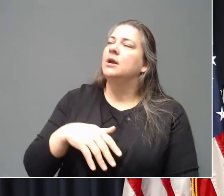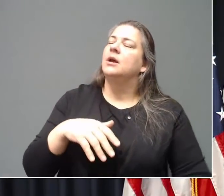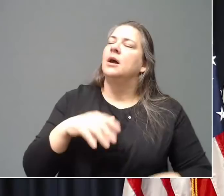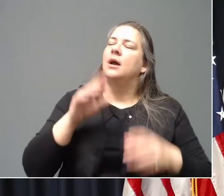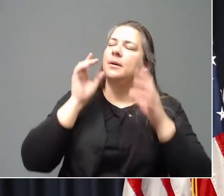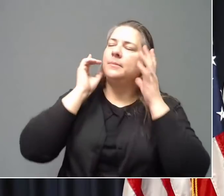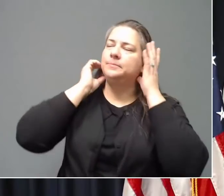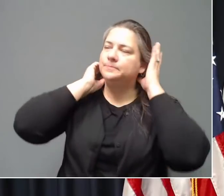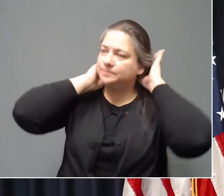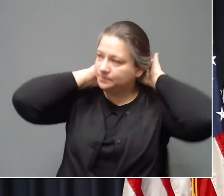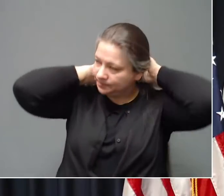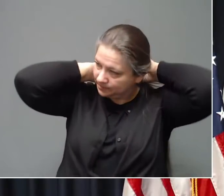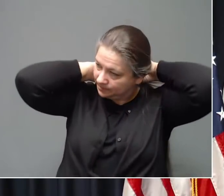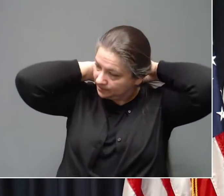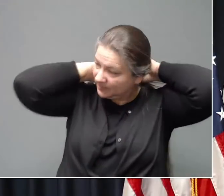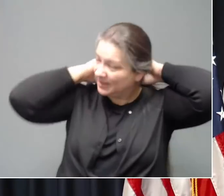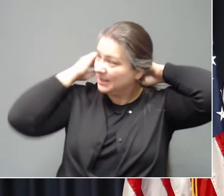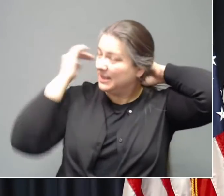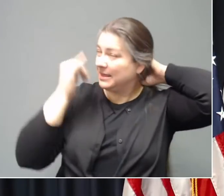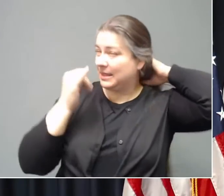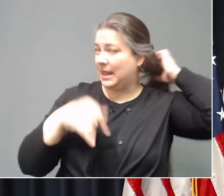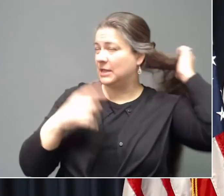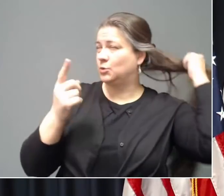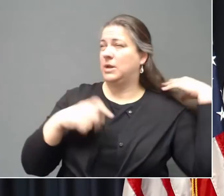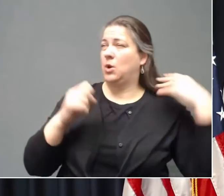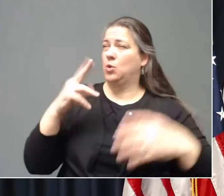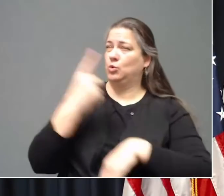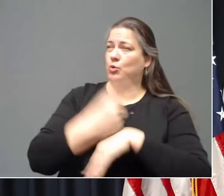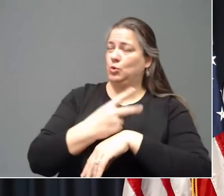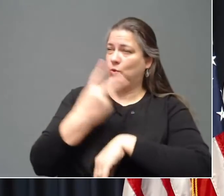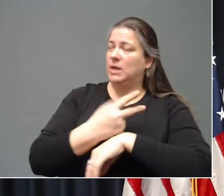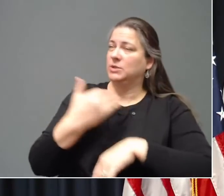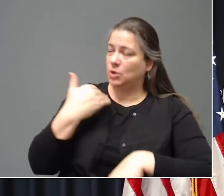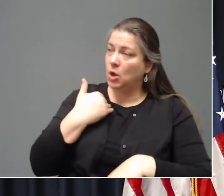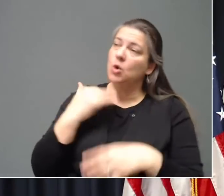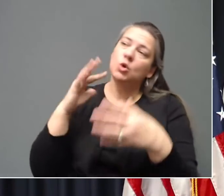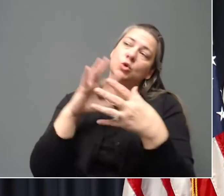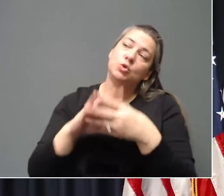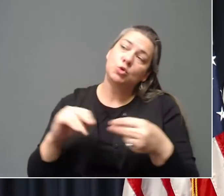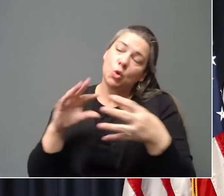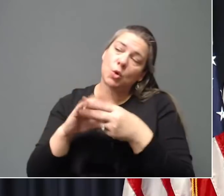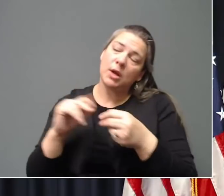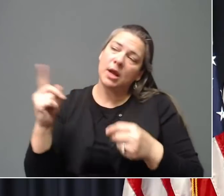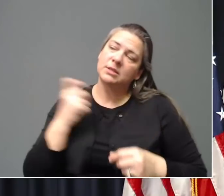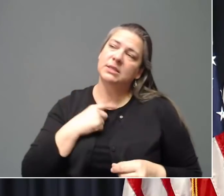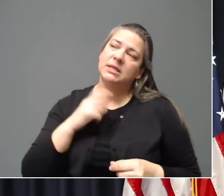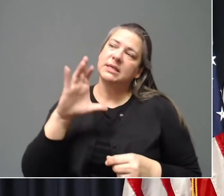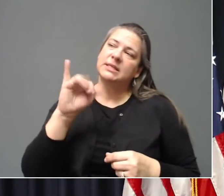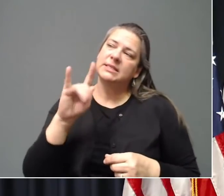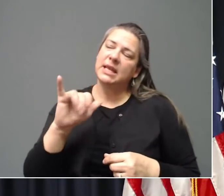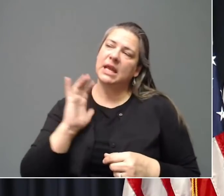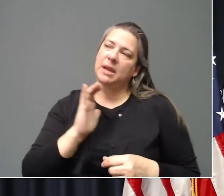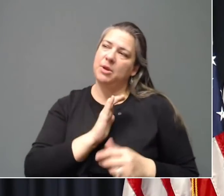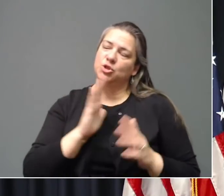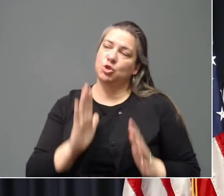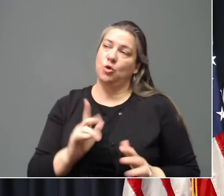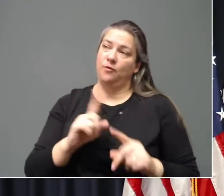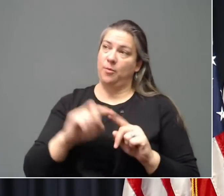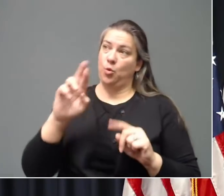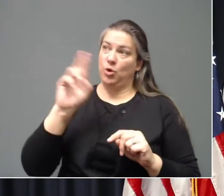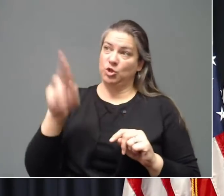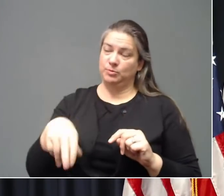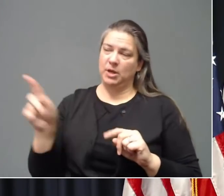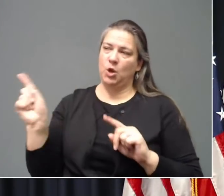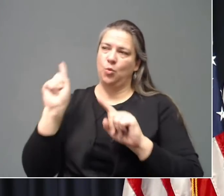followed the last couple of days, and my news director has asked me to ask you about. A city commissioner from Richmond attended the pro-Trump rally in D.C.